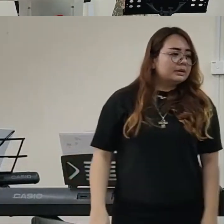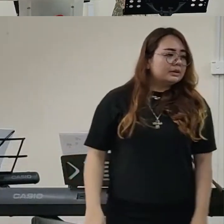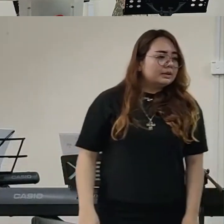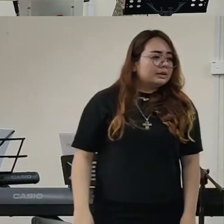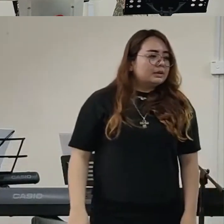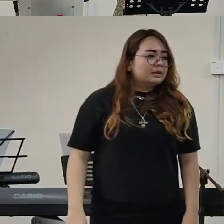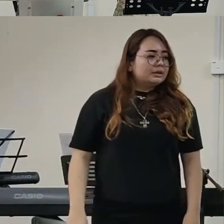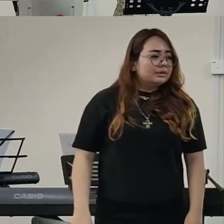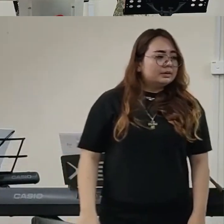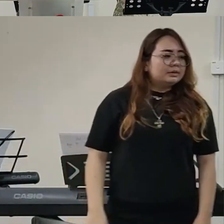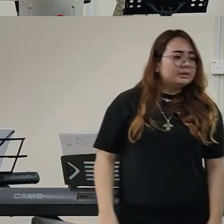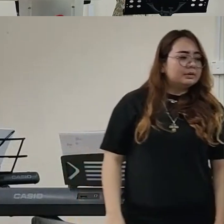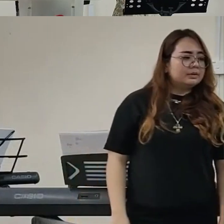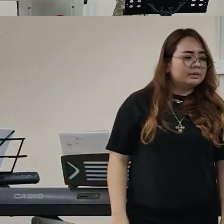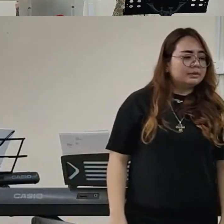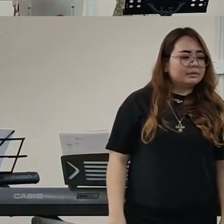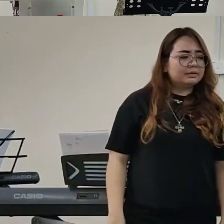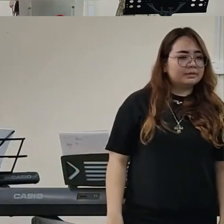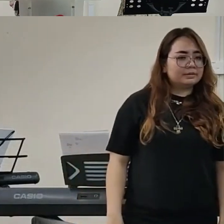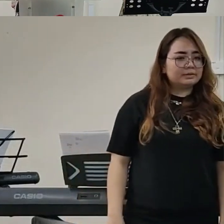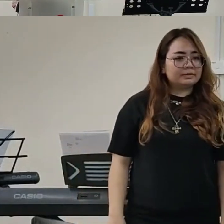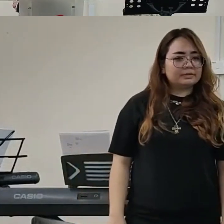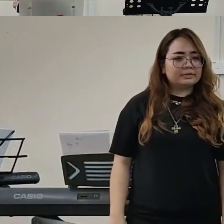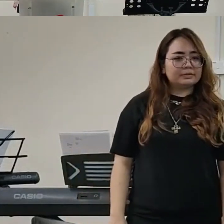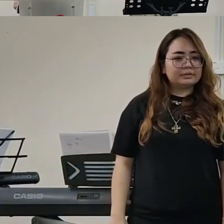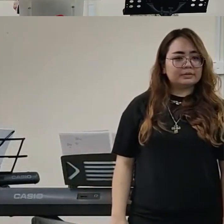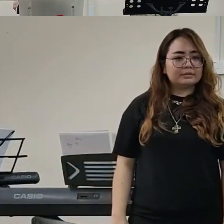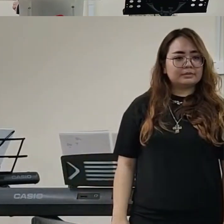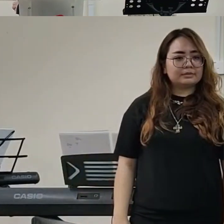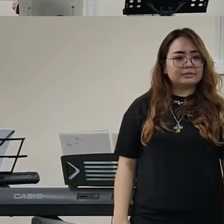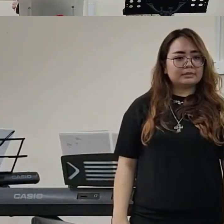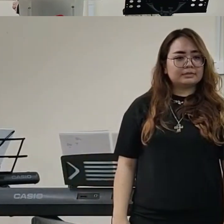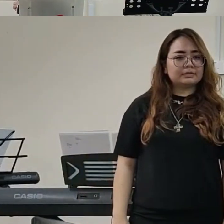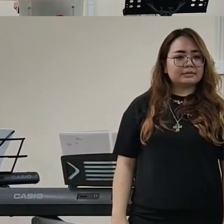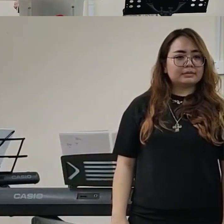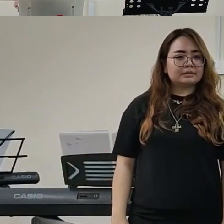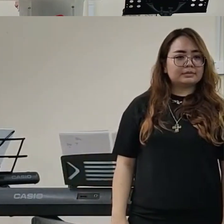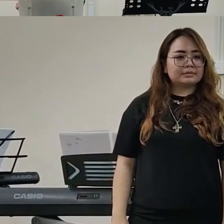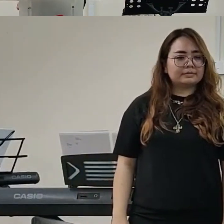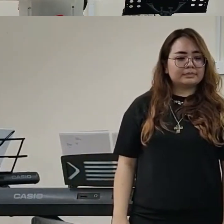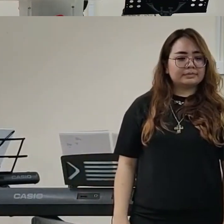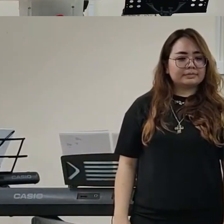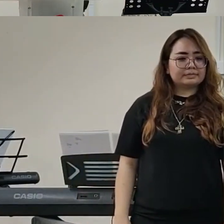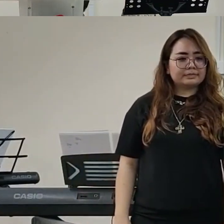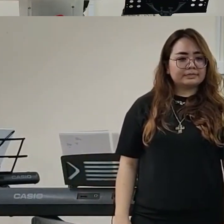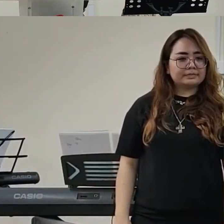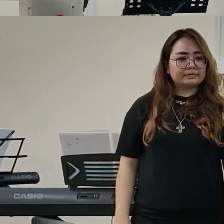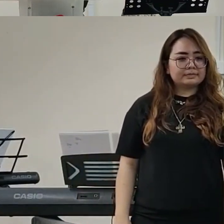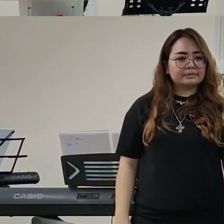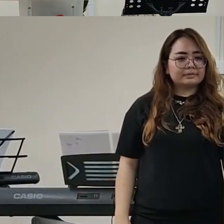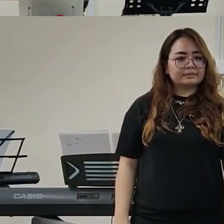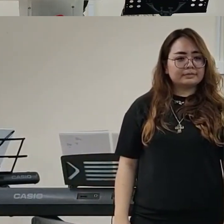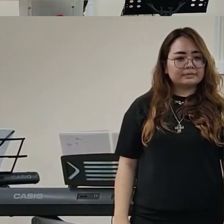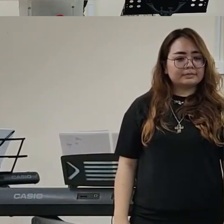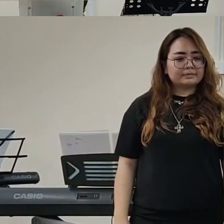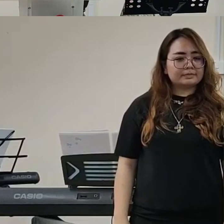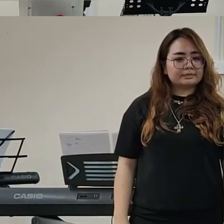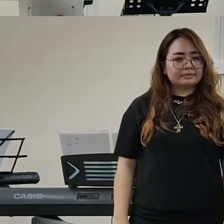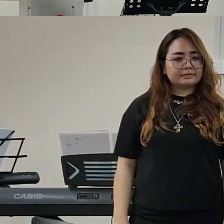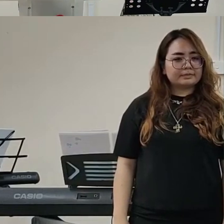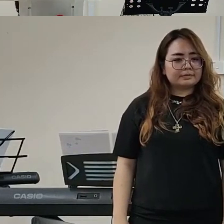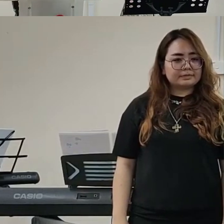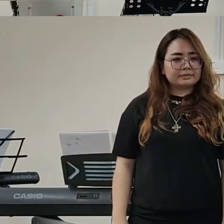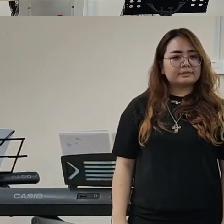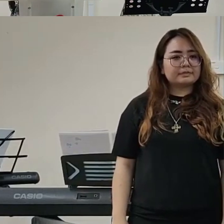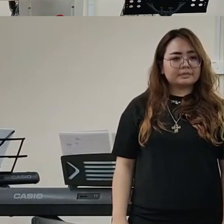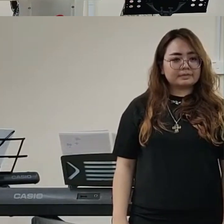the sheep, it's not enough to say, hey, come on, you want to accept Jesus Christ? Listen, you want to accept Jesus Christ? I pray for you, you accept. Okay, now you are saved, not